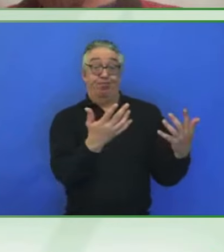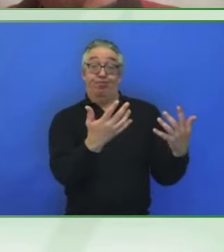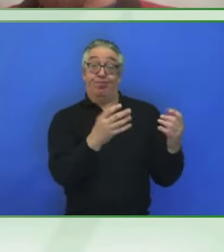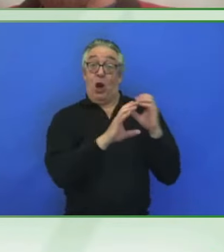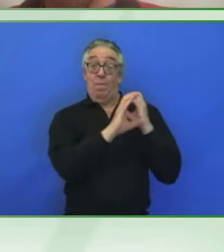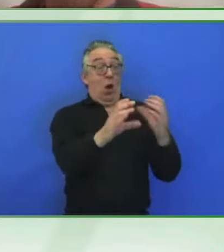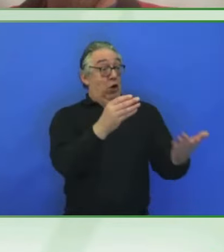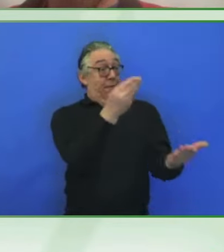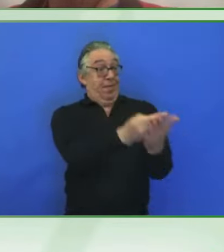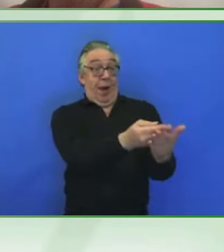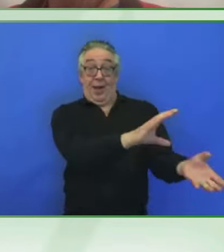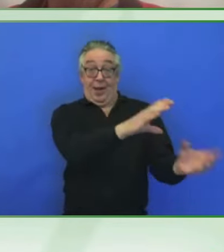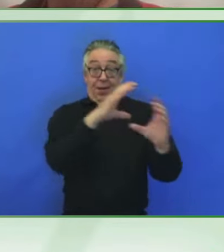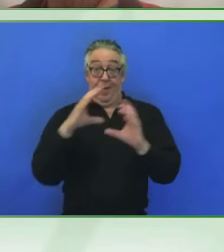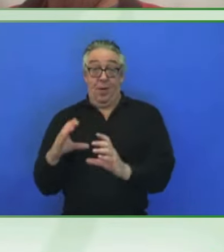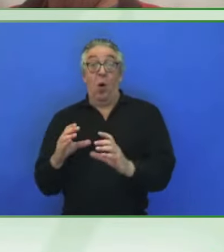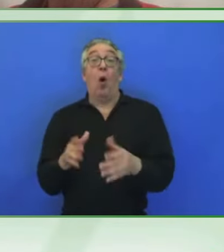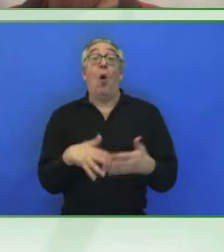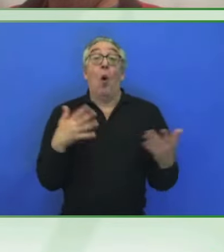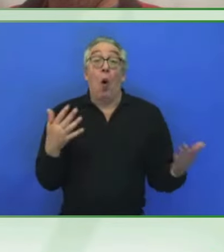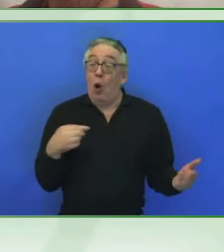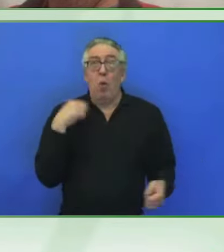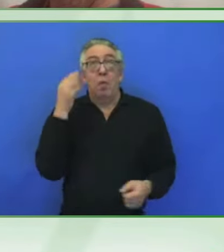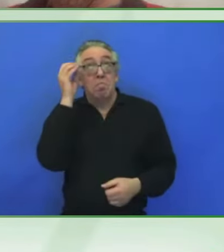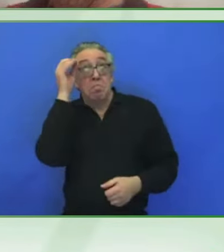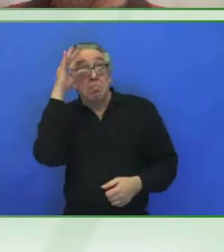to make them accessible. Next slide, please.